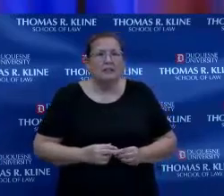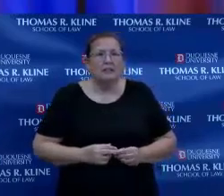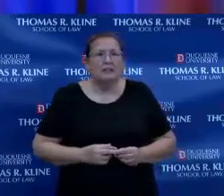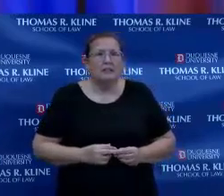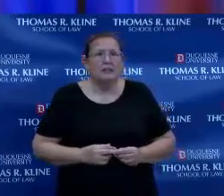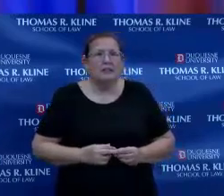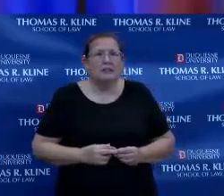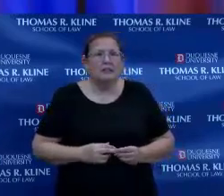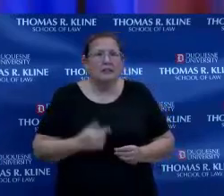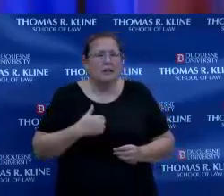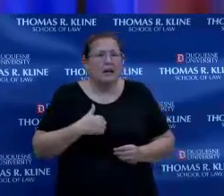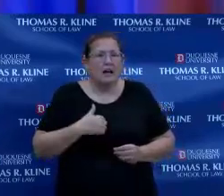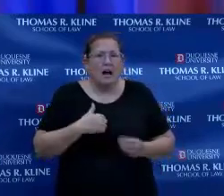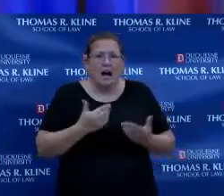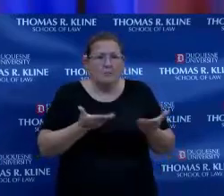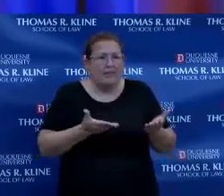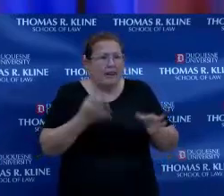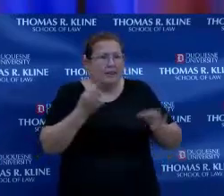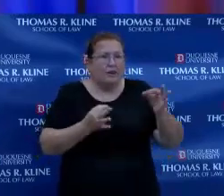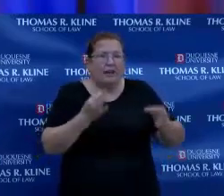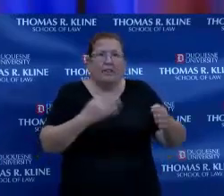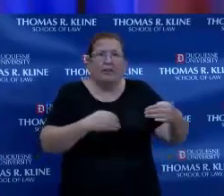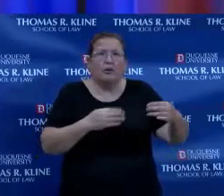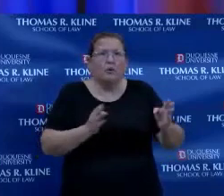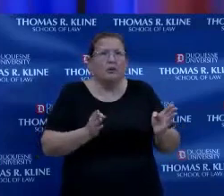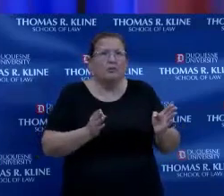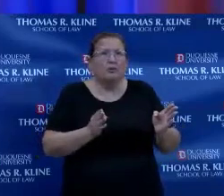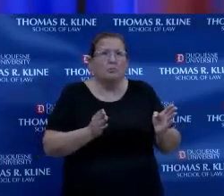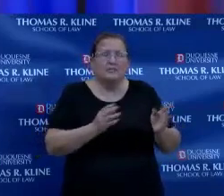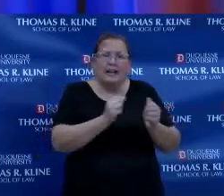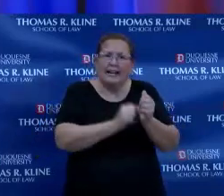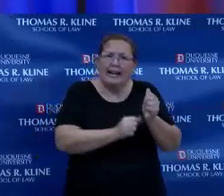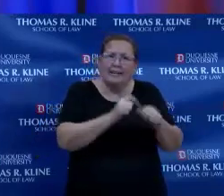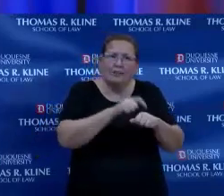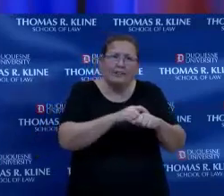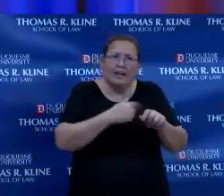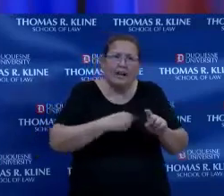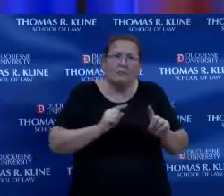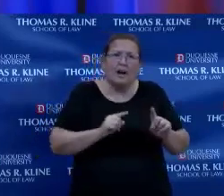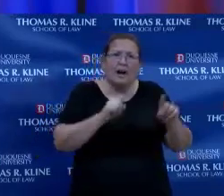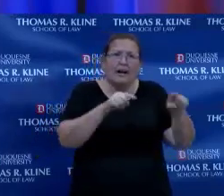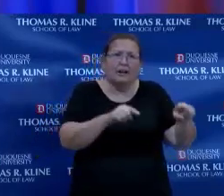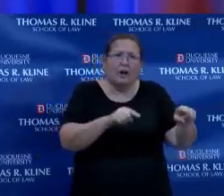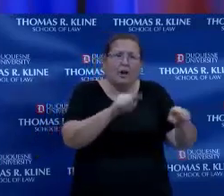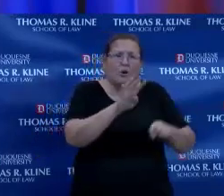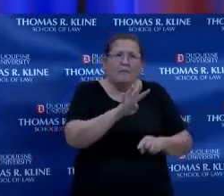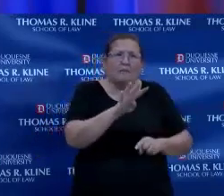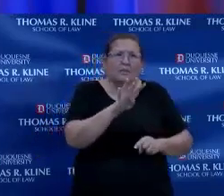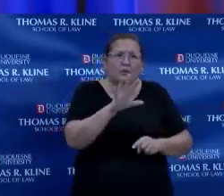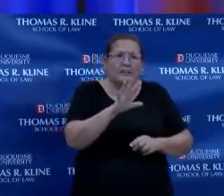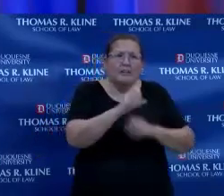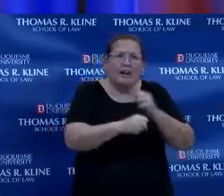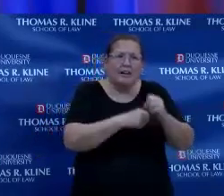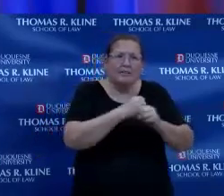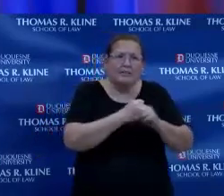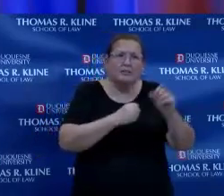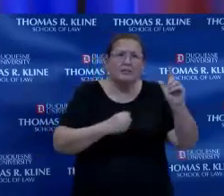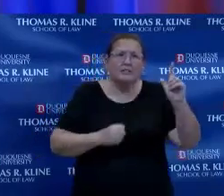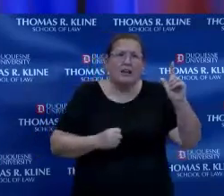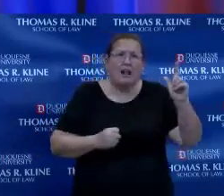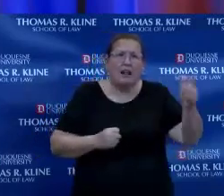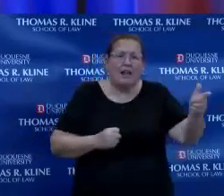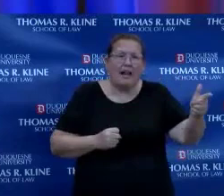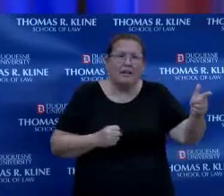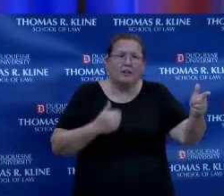in a courtroom next week. And every time that I go there, 45 years later,